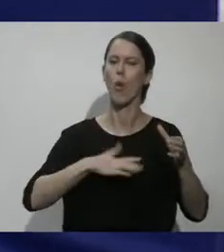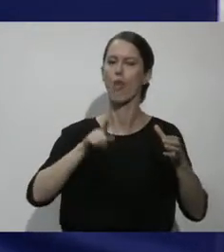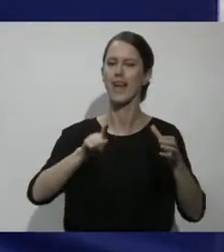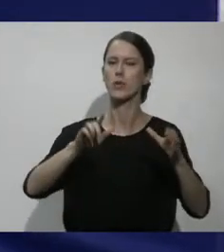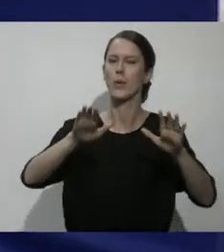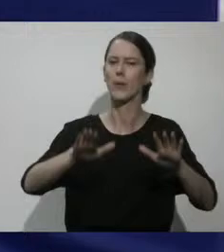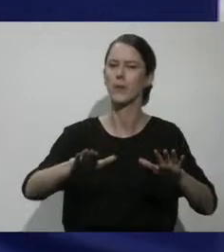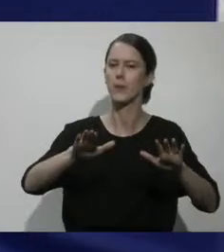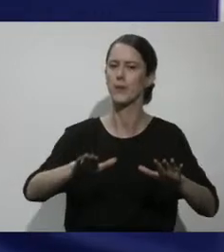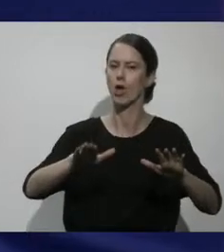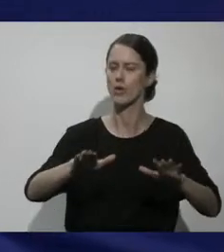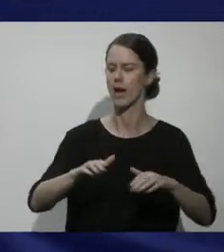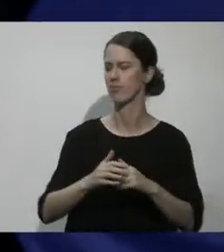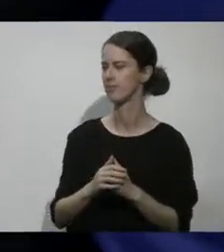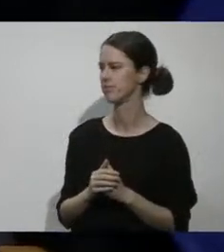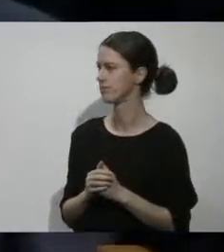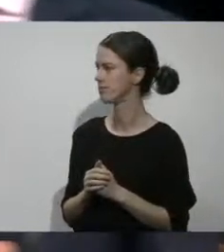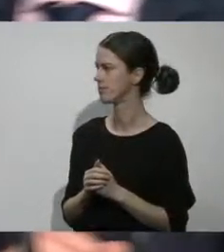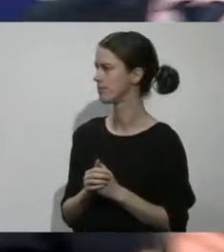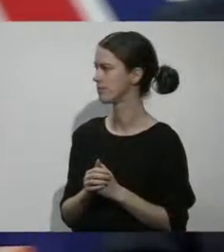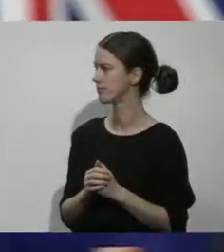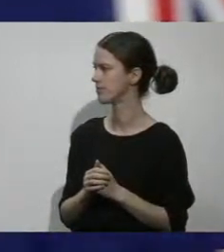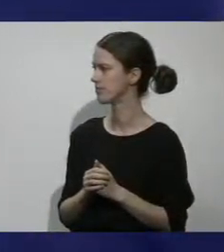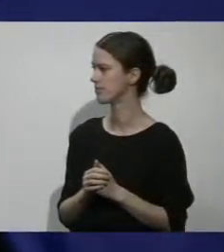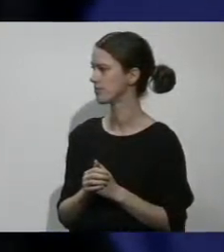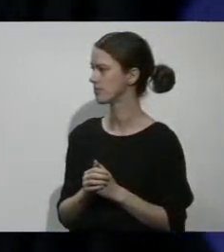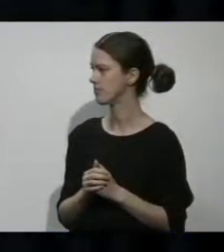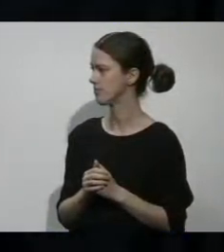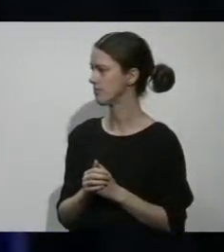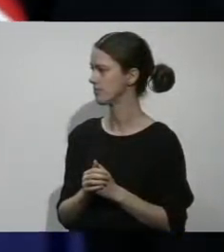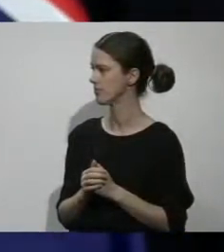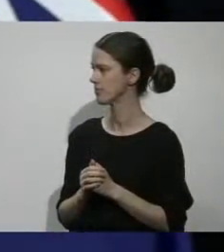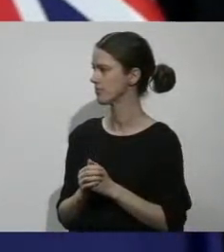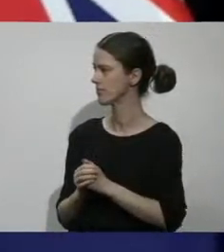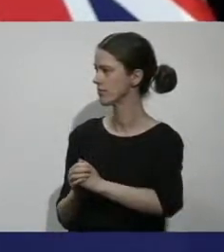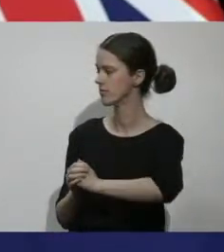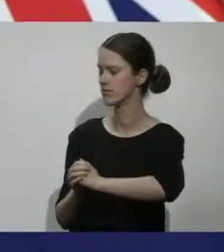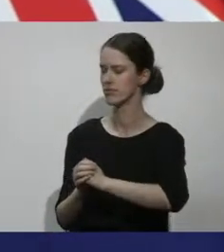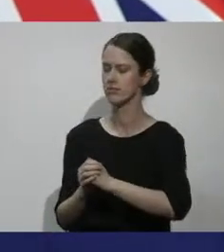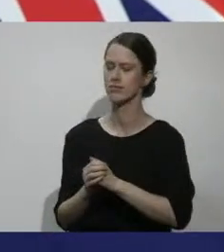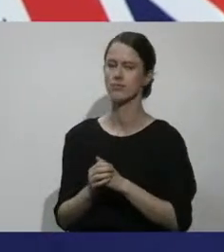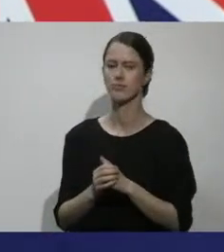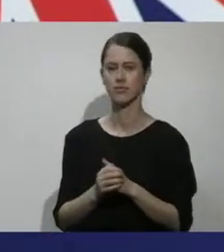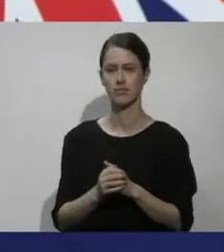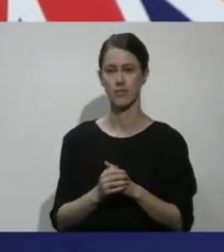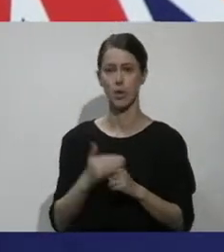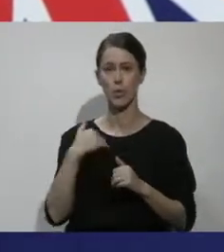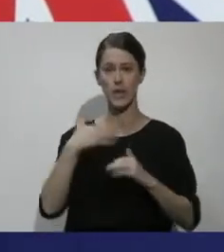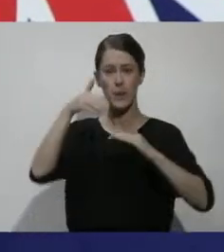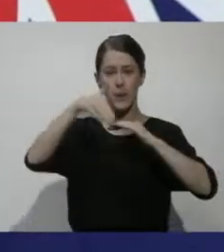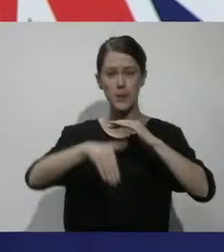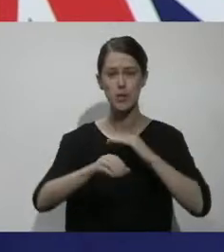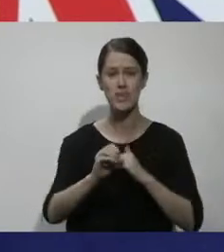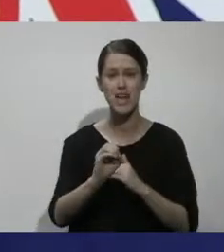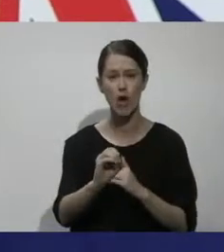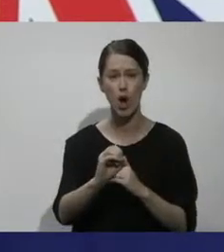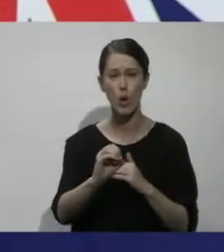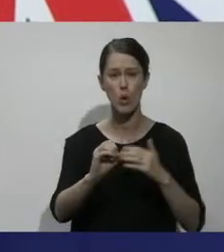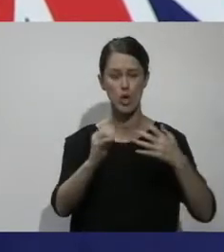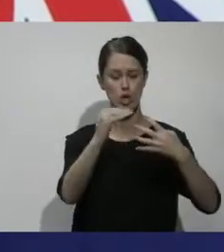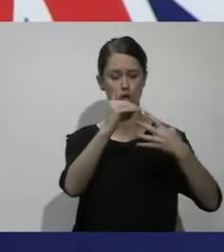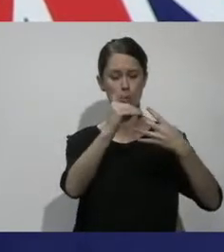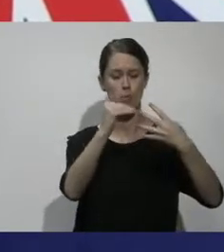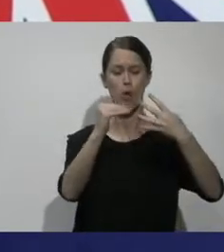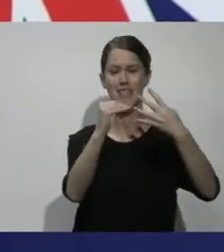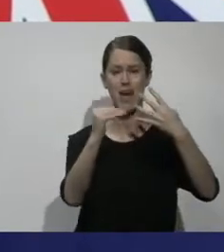Yeah. One of the things we have discussed, though, is that don't expect that we have to see, for instance, 0 cases at all in order to move levels.